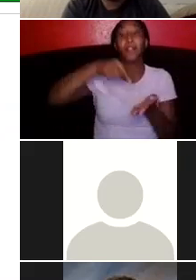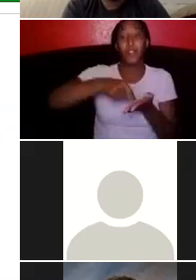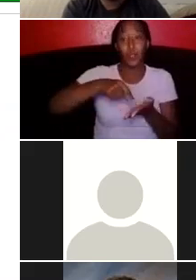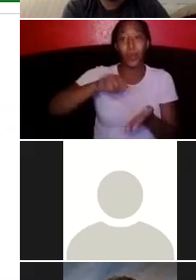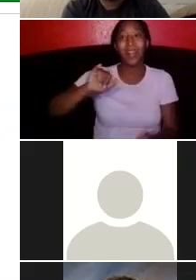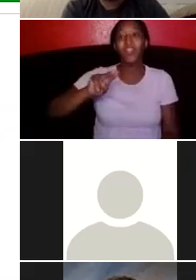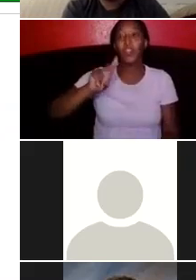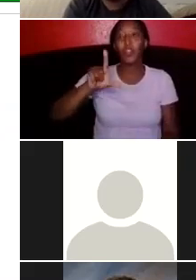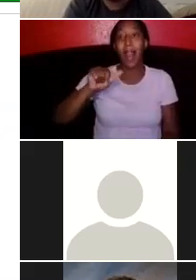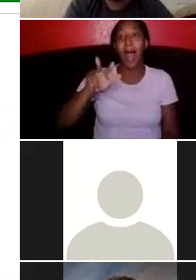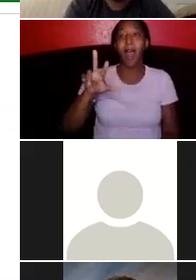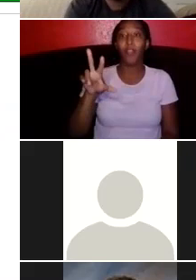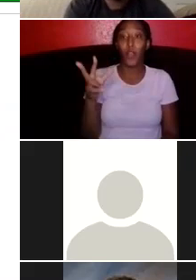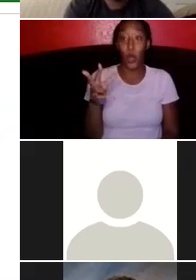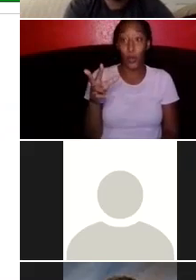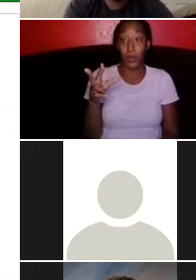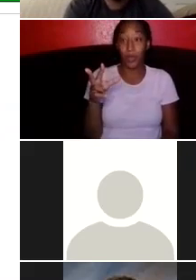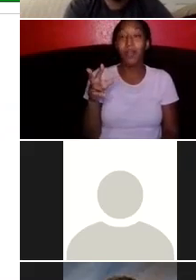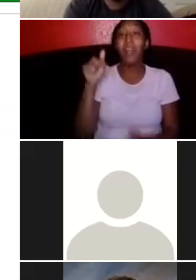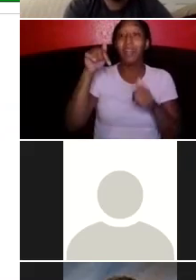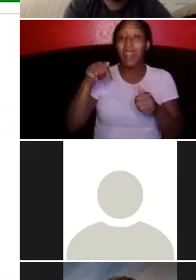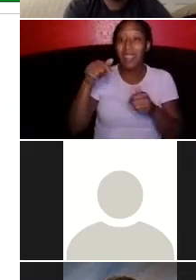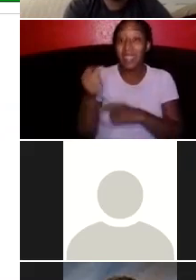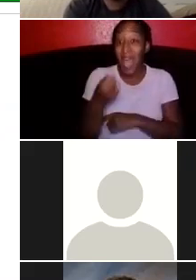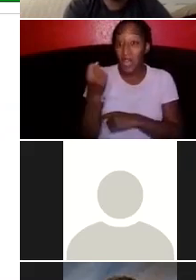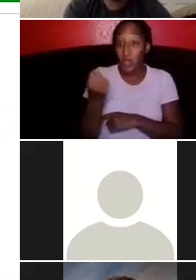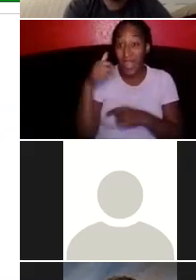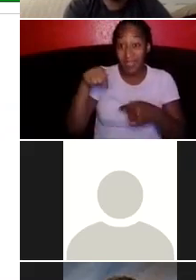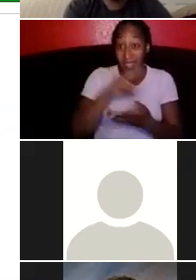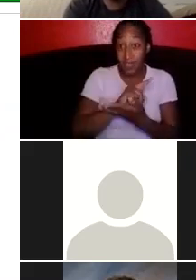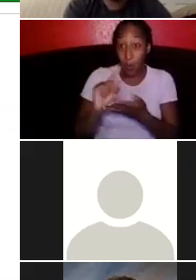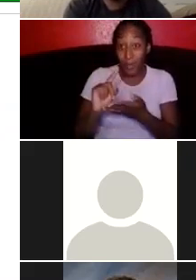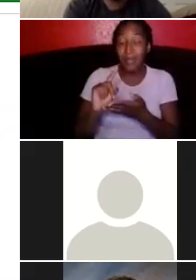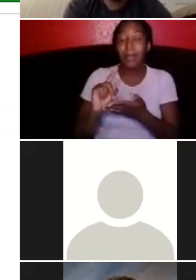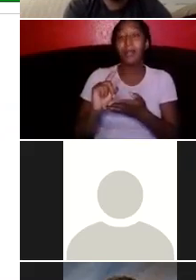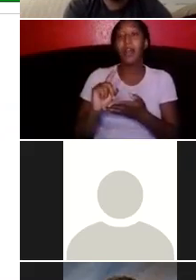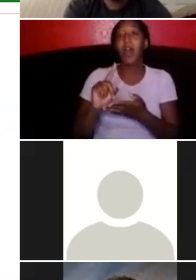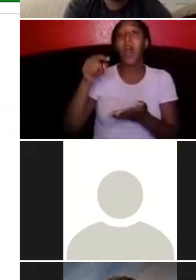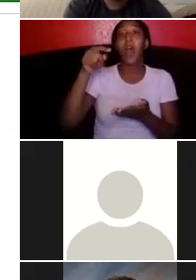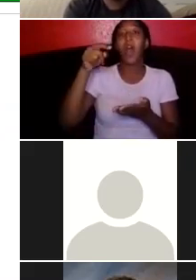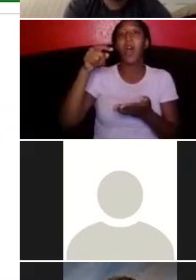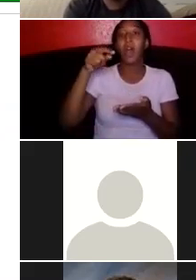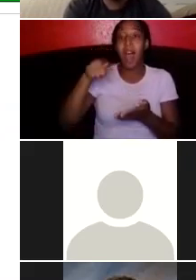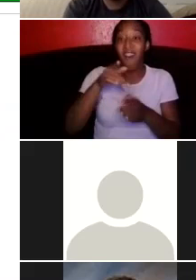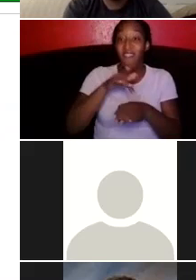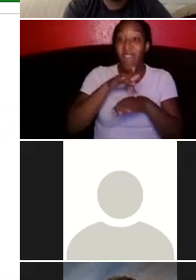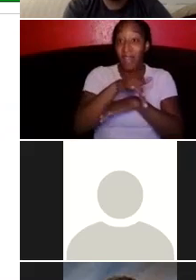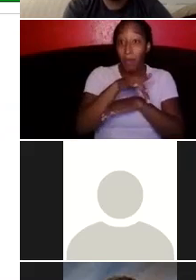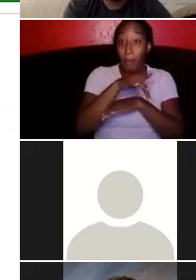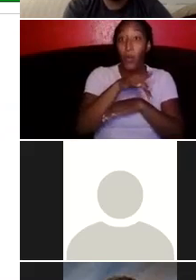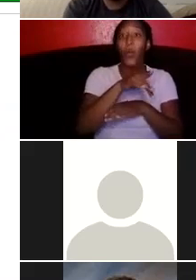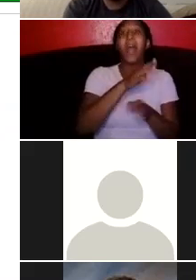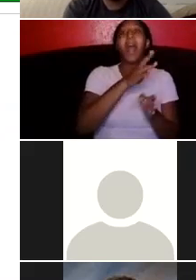available for you this Saturday, and you have until next Saturday to get it done.